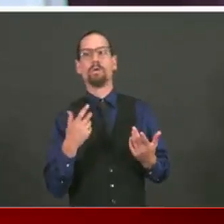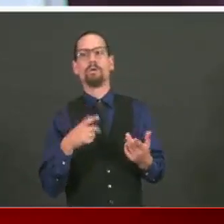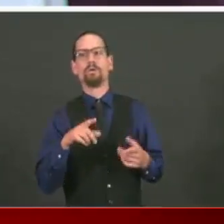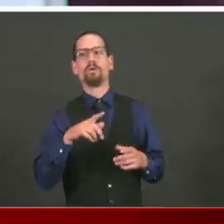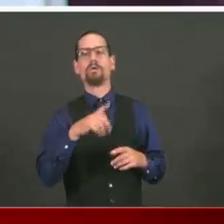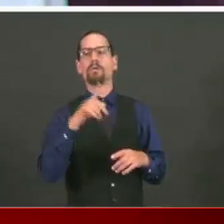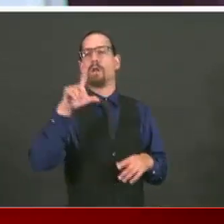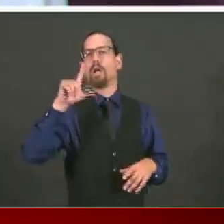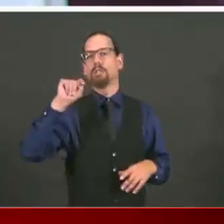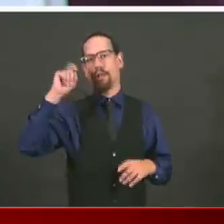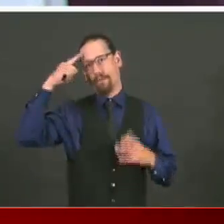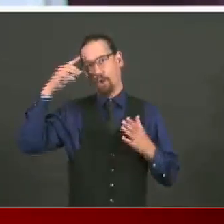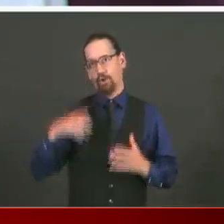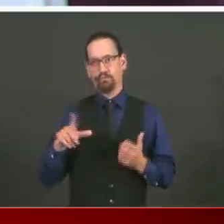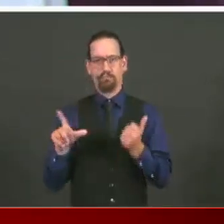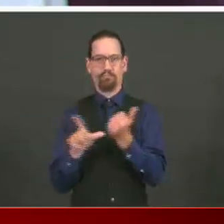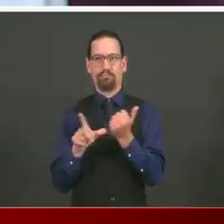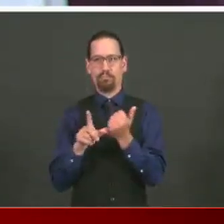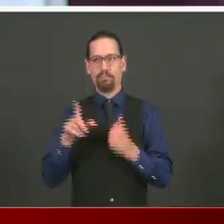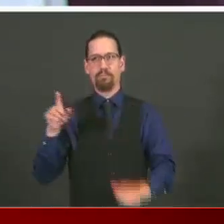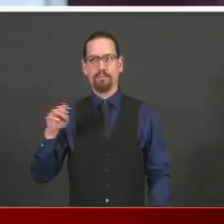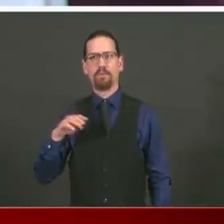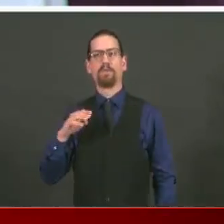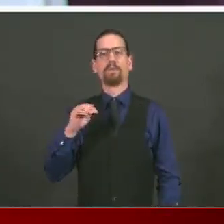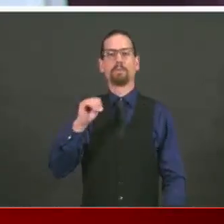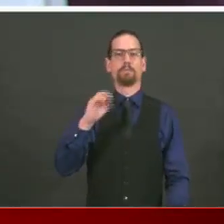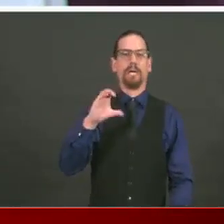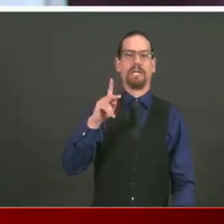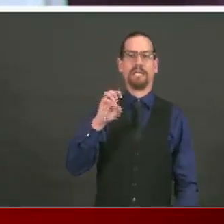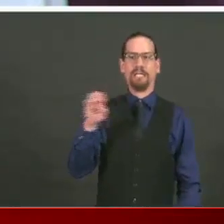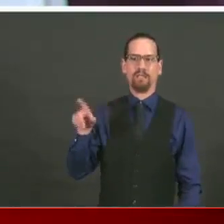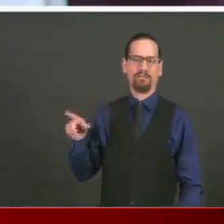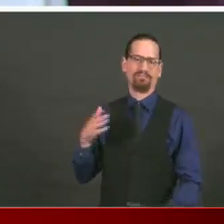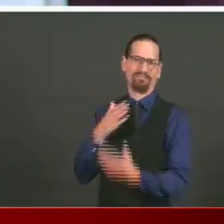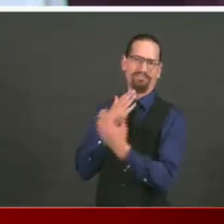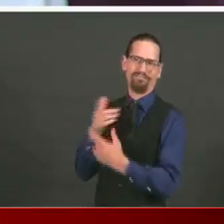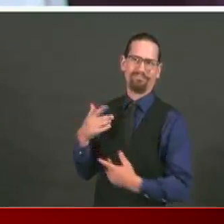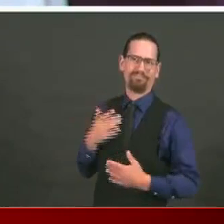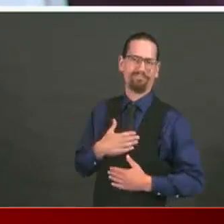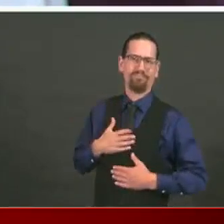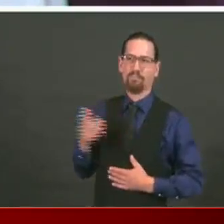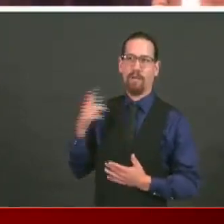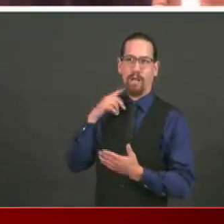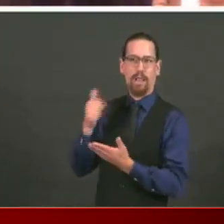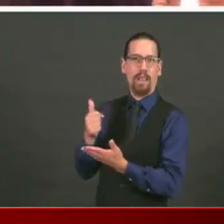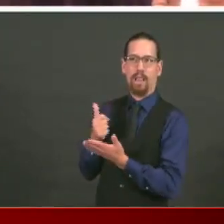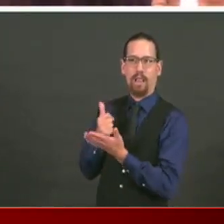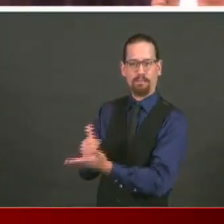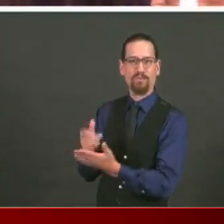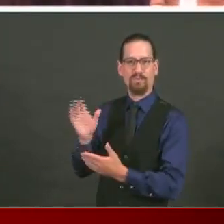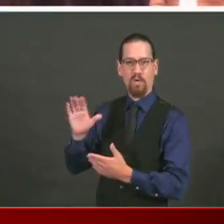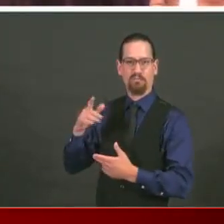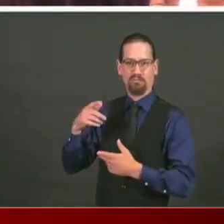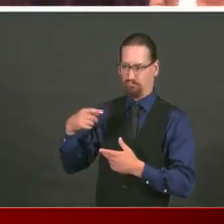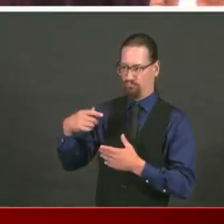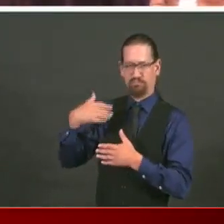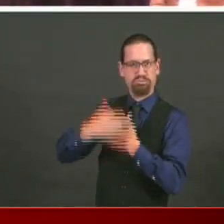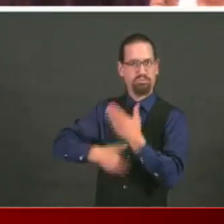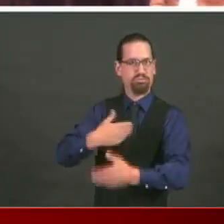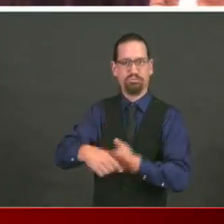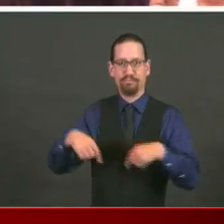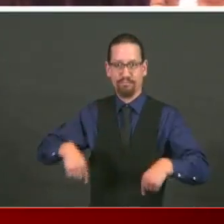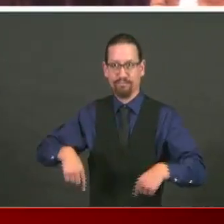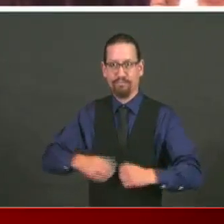his business coalition. They have helped to inform the process through their advocacy and their information. When do you think the first dollar is going to go out the door?